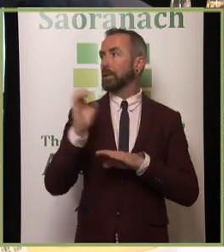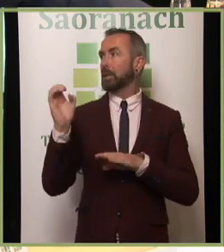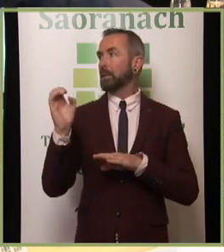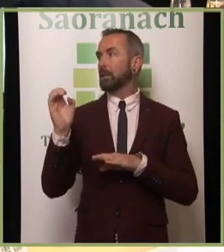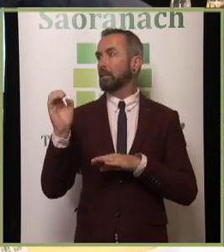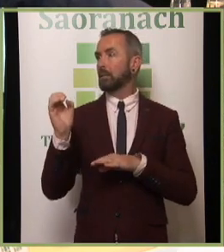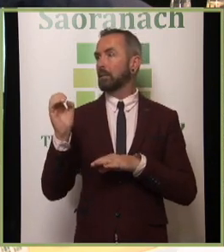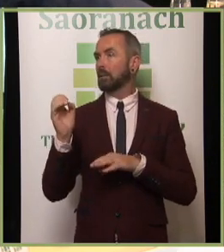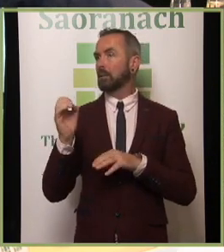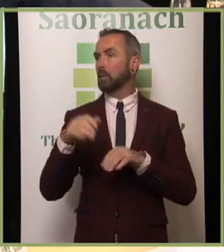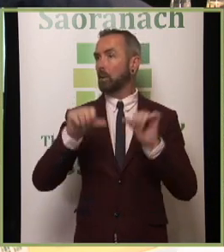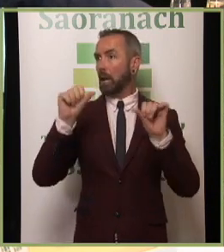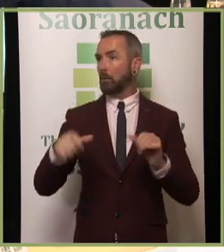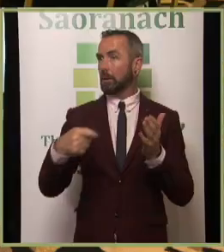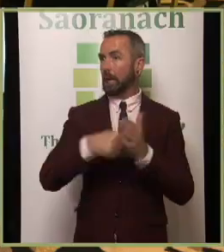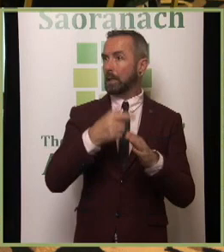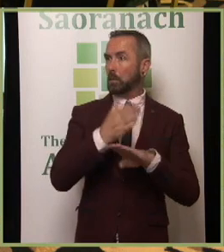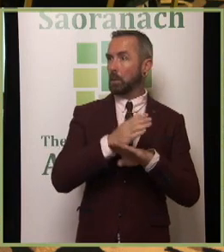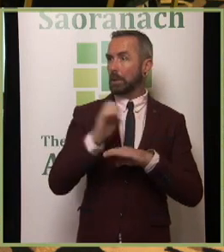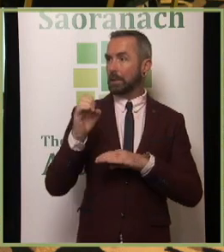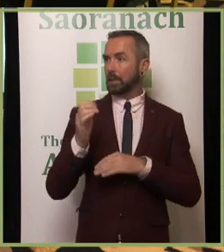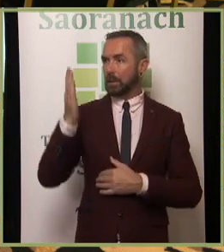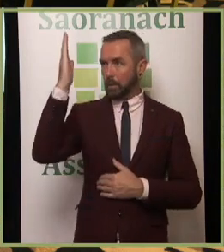and their employees, please raise your hand.